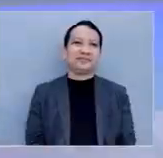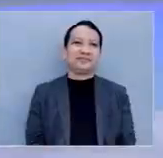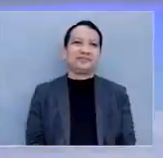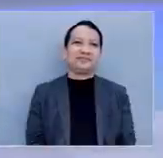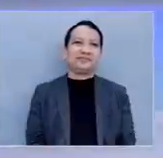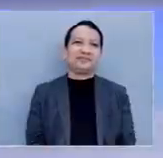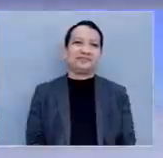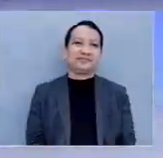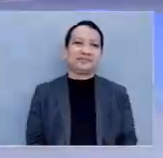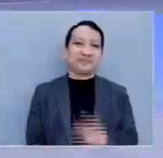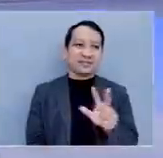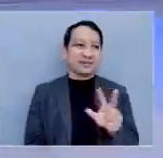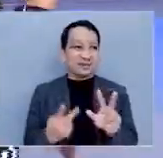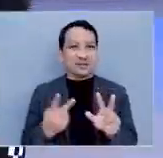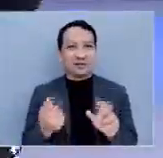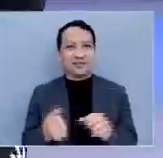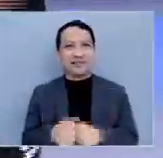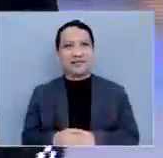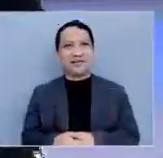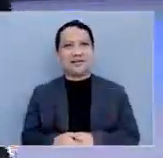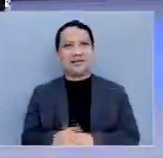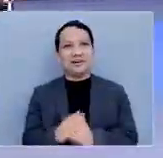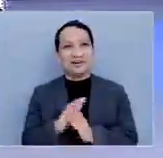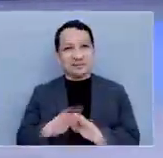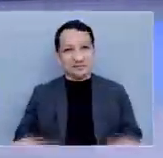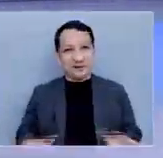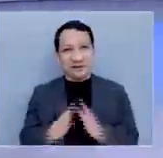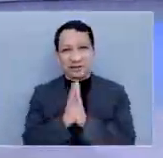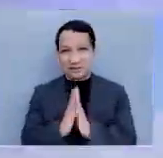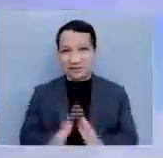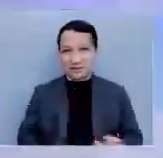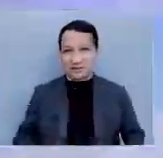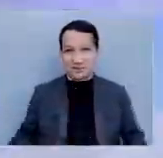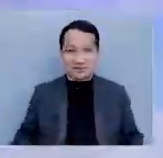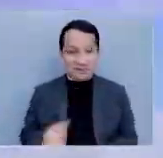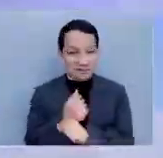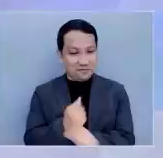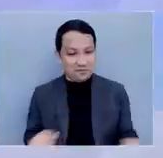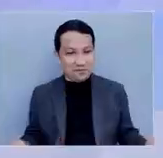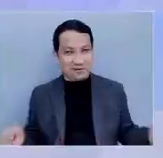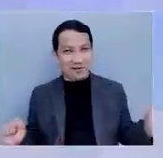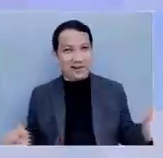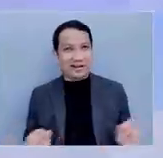Time. Yes, two more times. Feel it, guys, feel it.